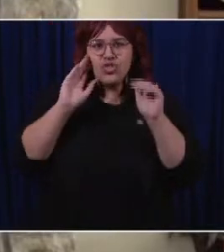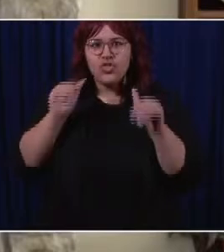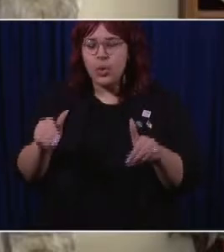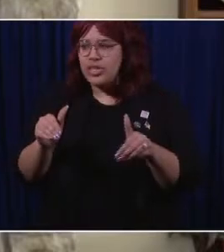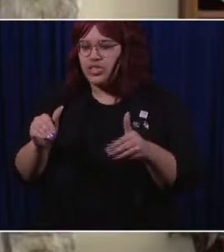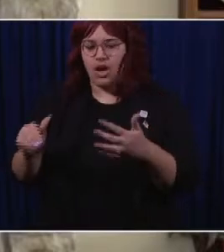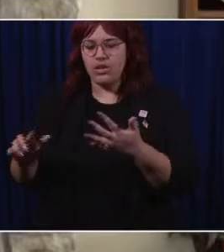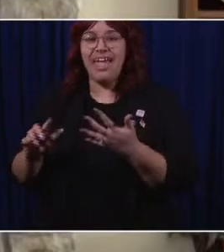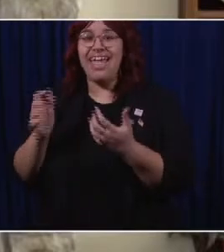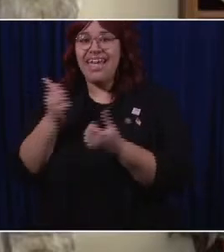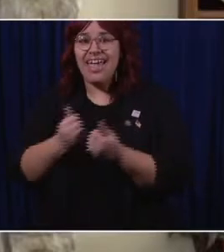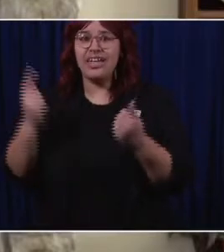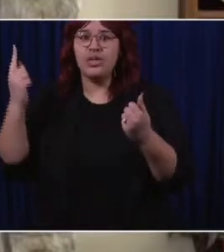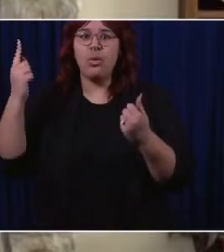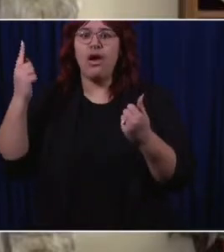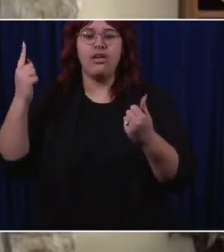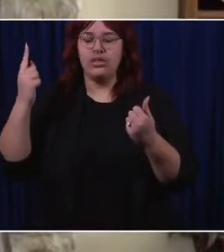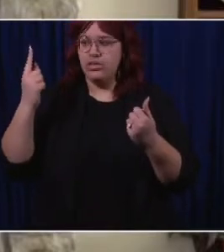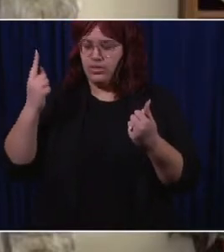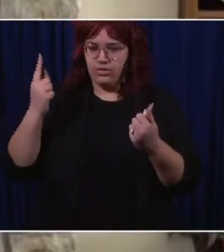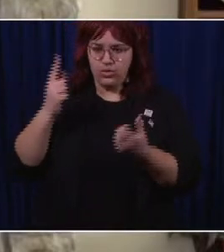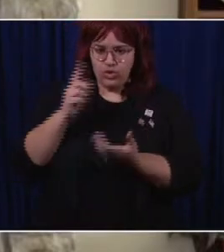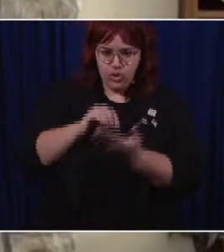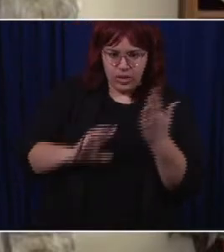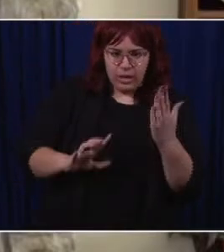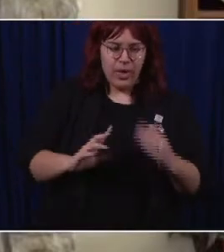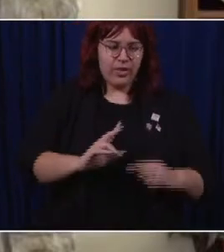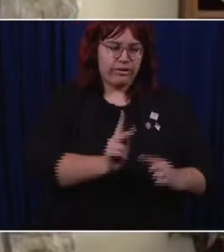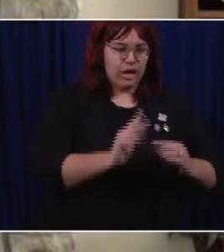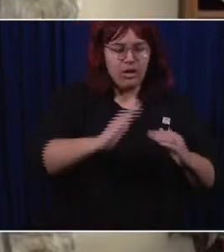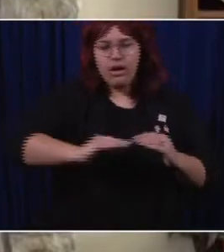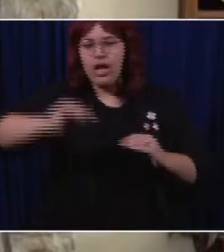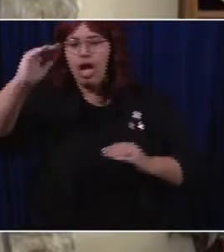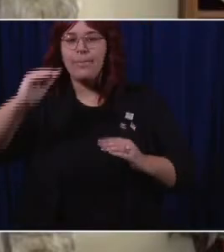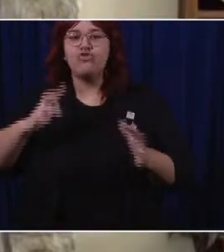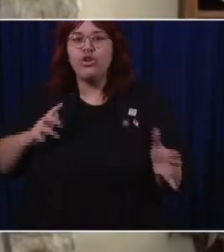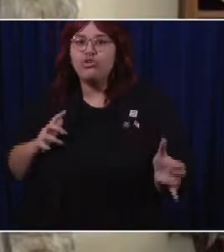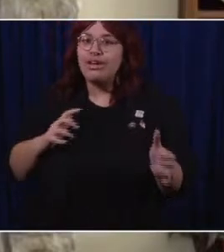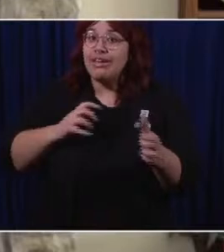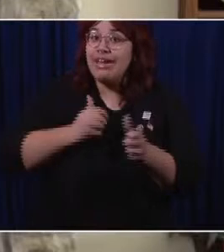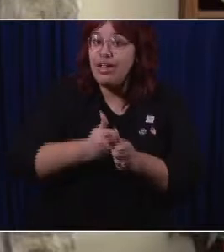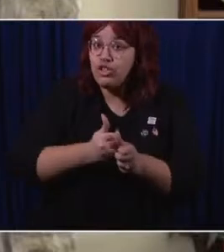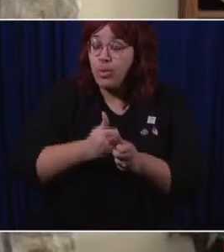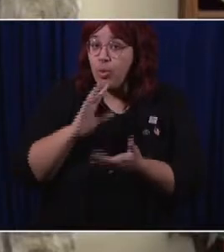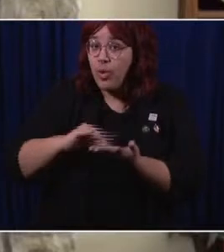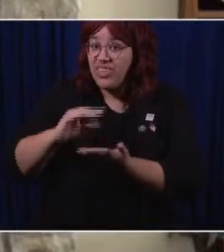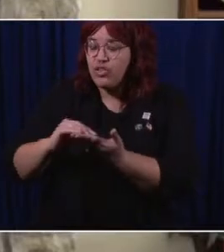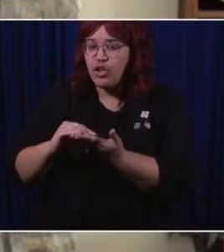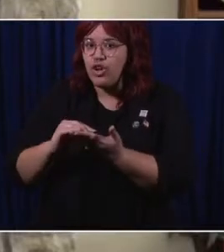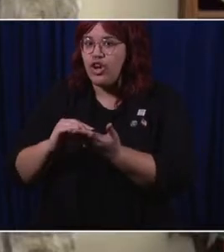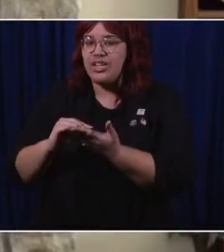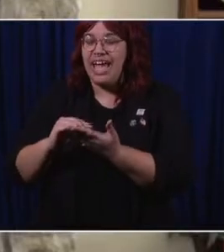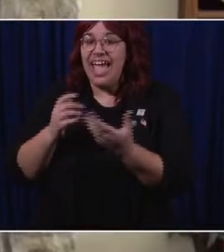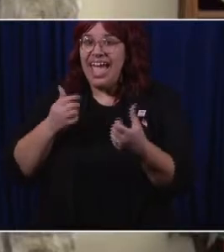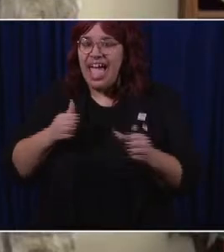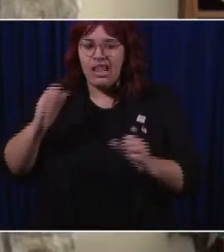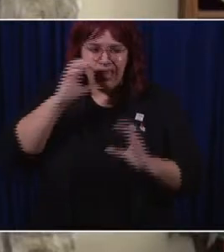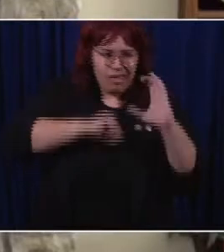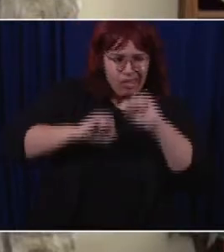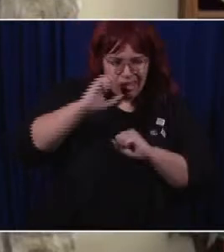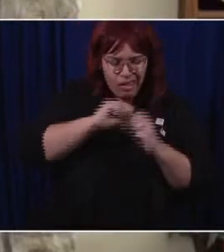who are in their last year of school, but are probably still going to graduate, but who have also missed out on a lot from the last